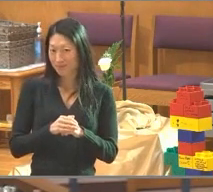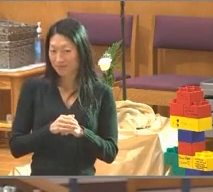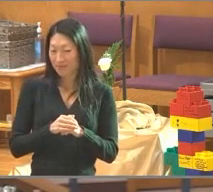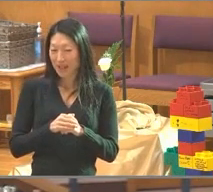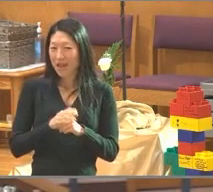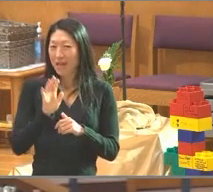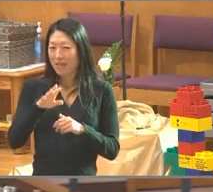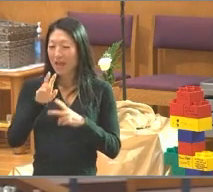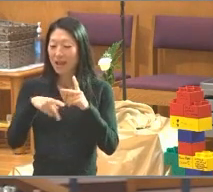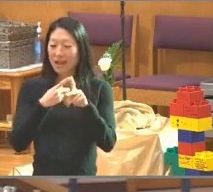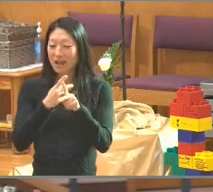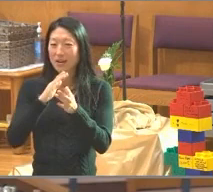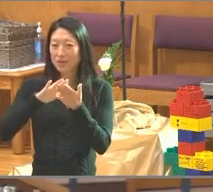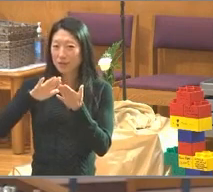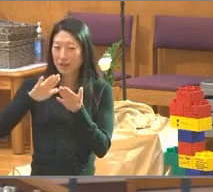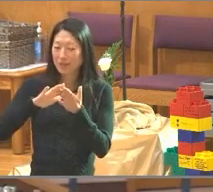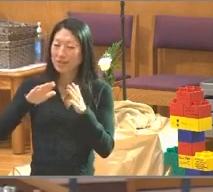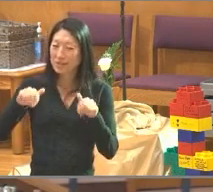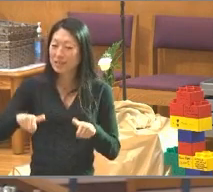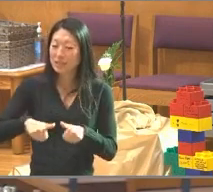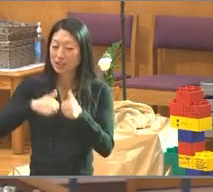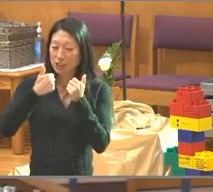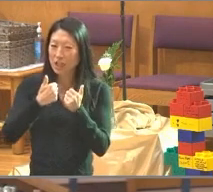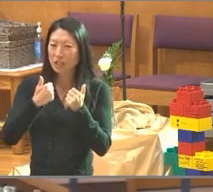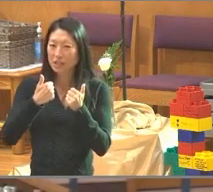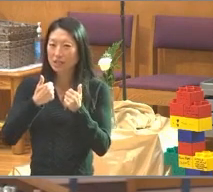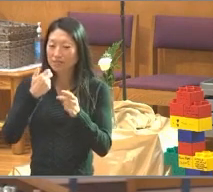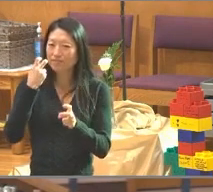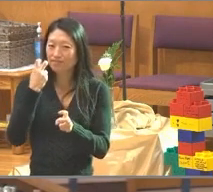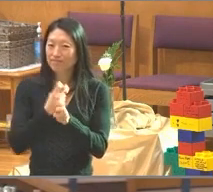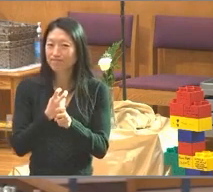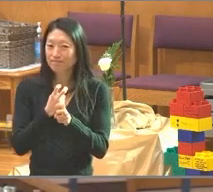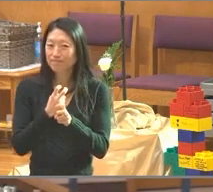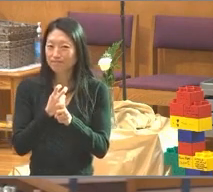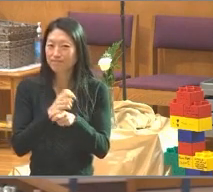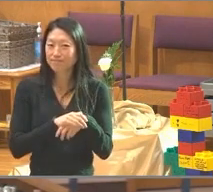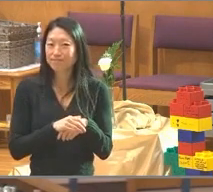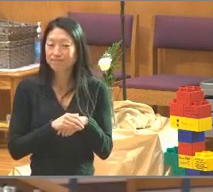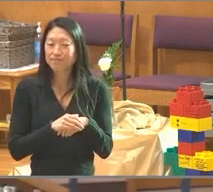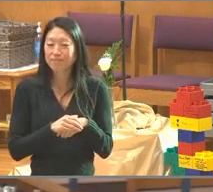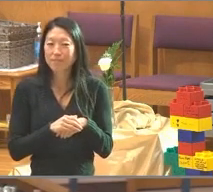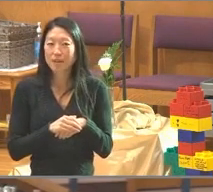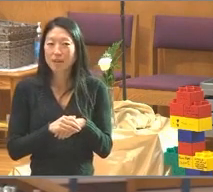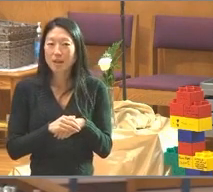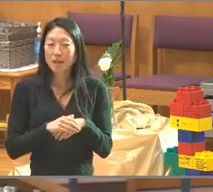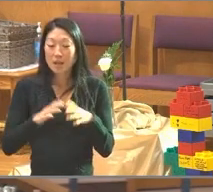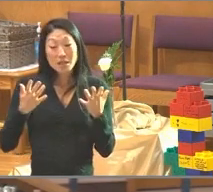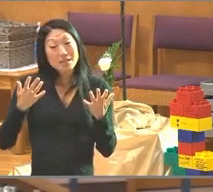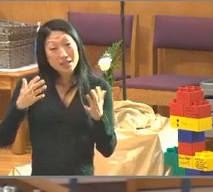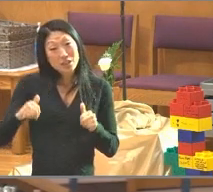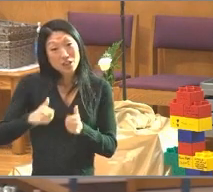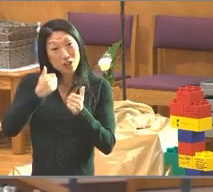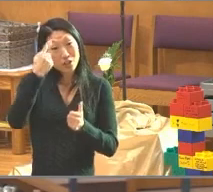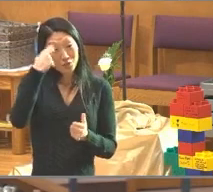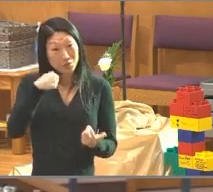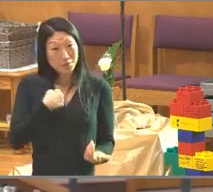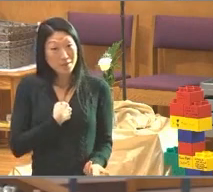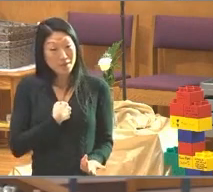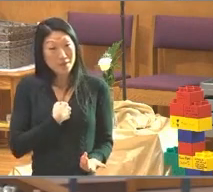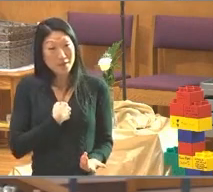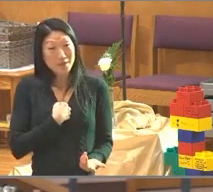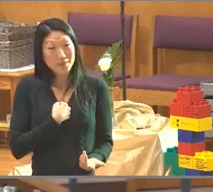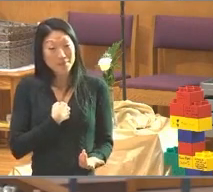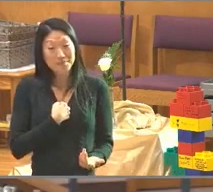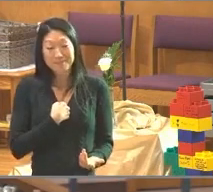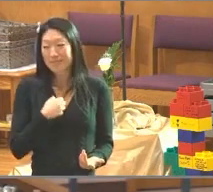This kind of forgiveness is a challenging notion for many of us. It's certainly challenging for me.